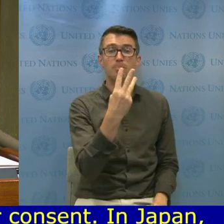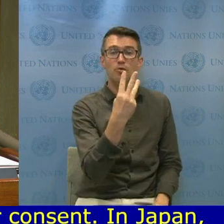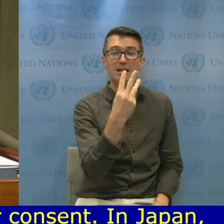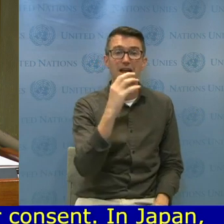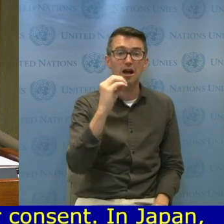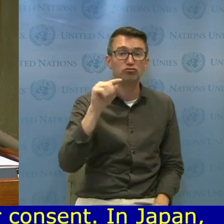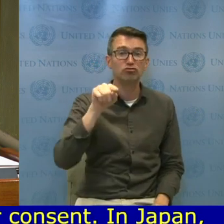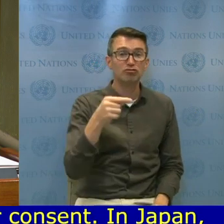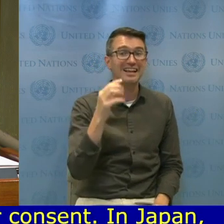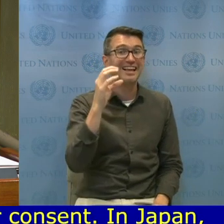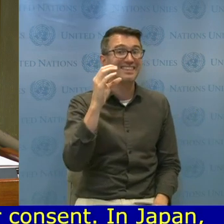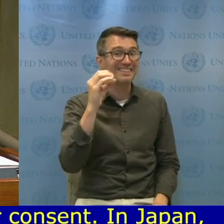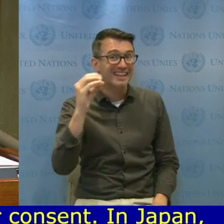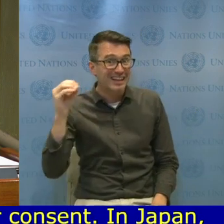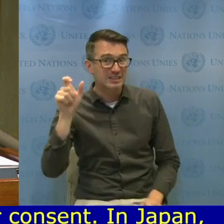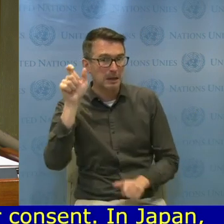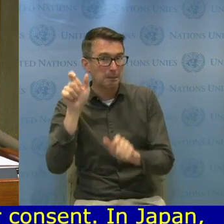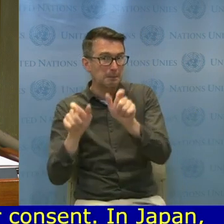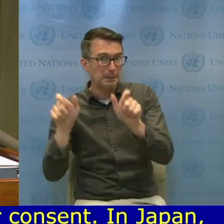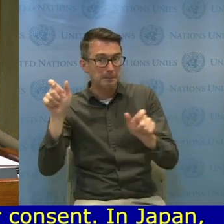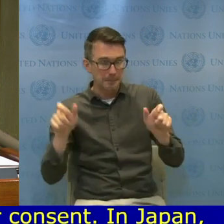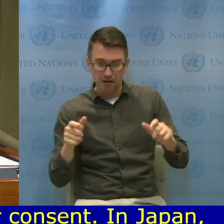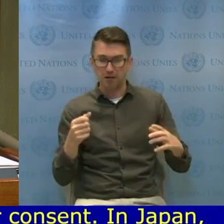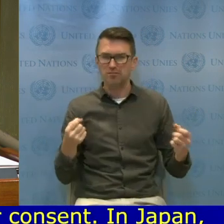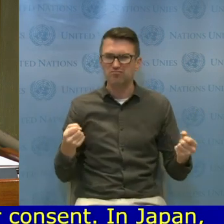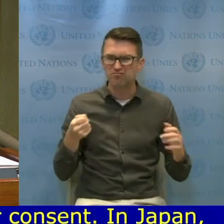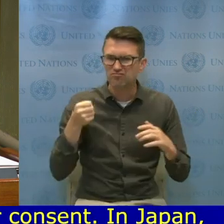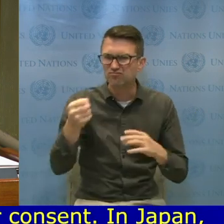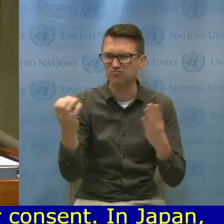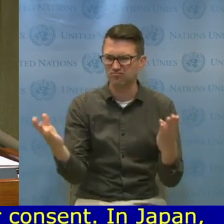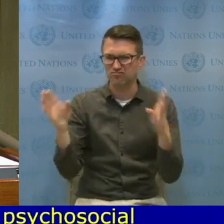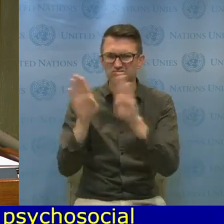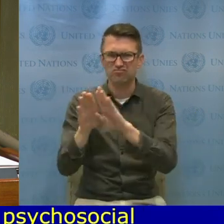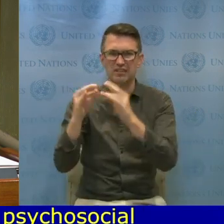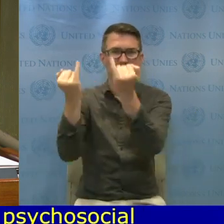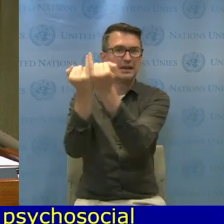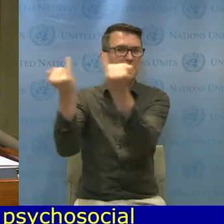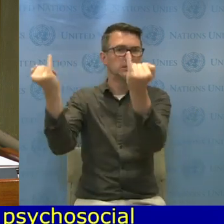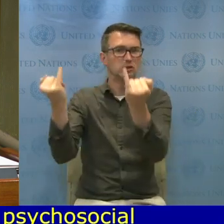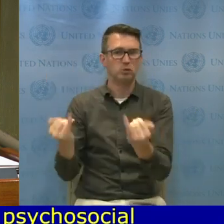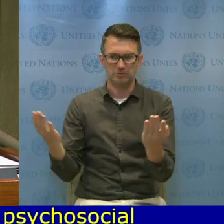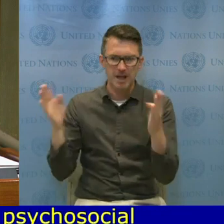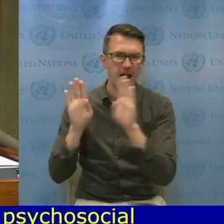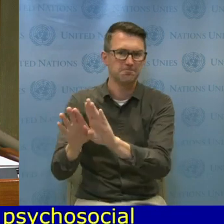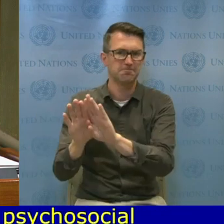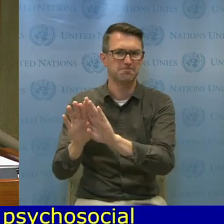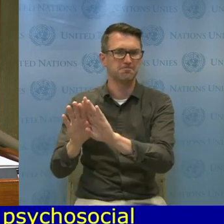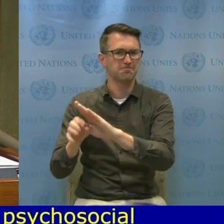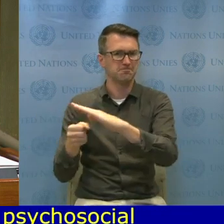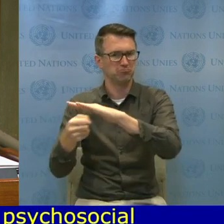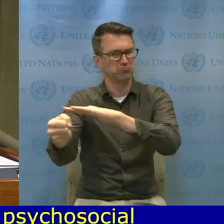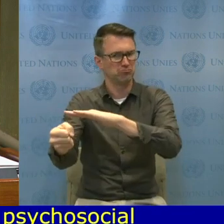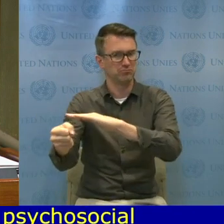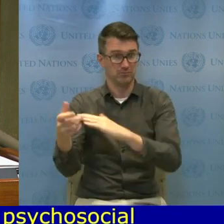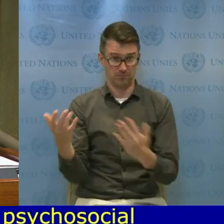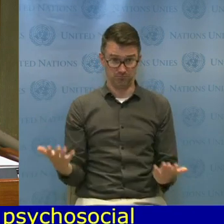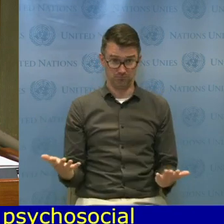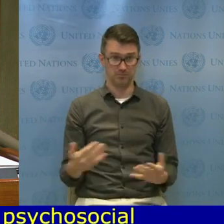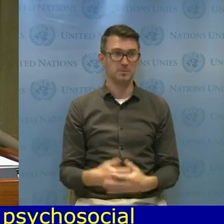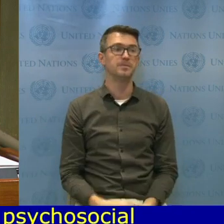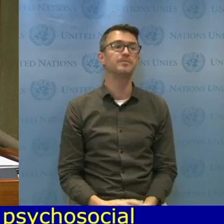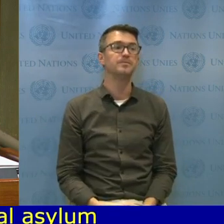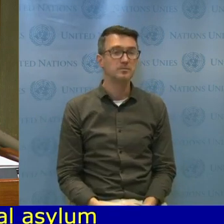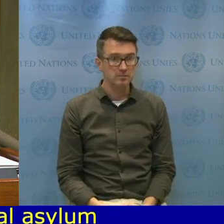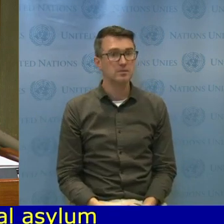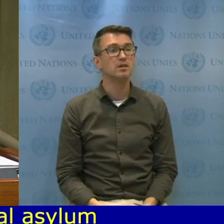involuntarily. The average length of stay is 300 days, many stays for years. In a